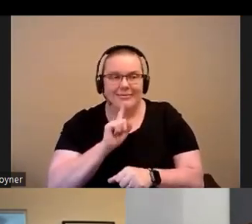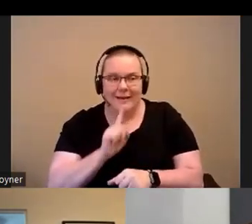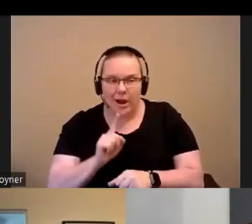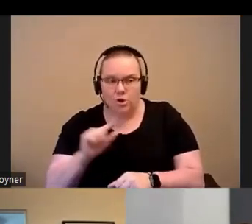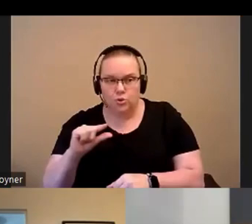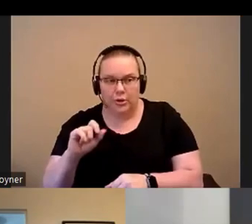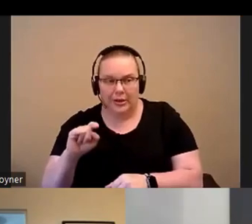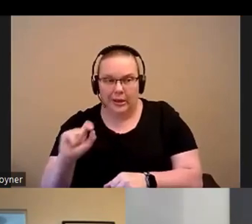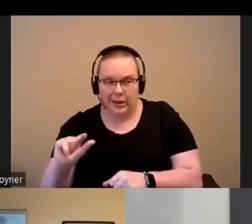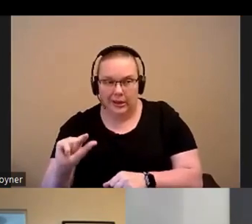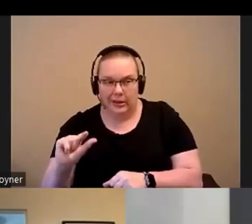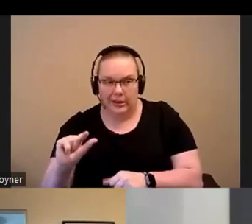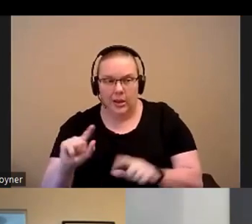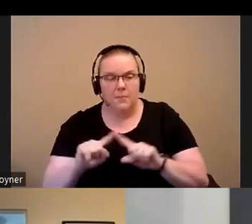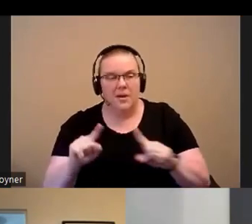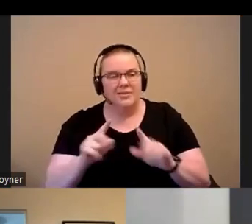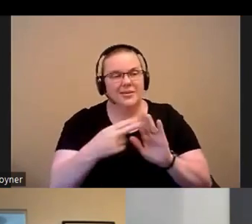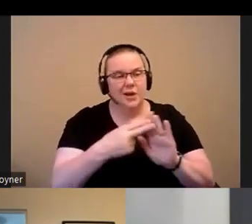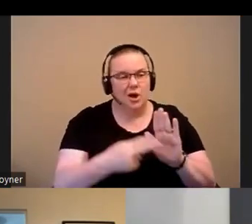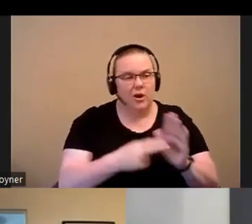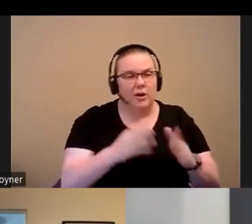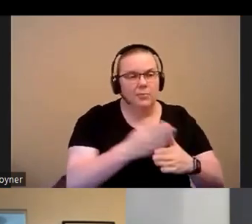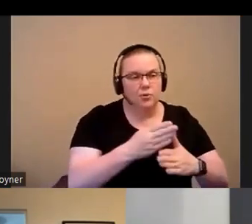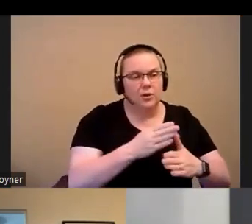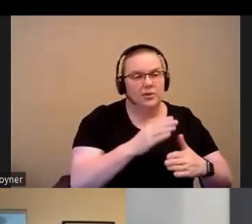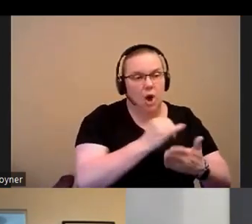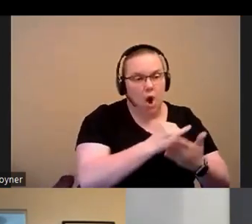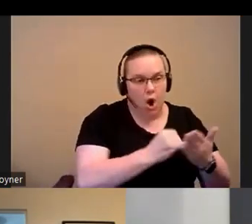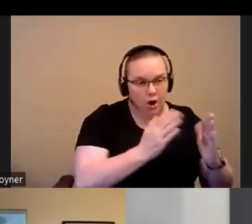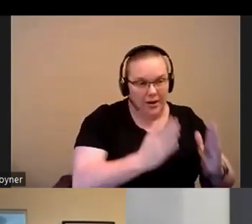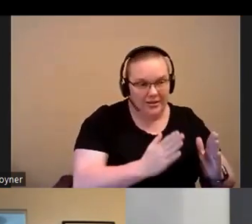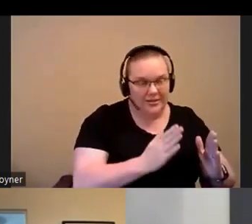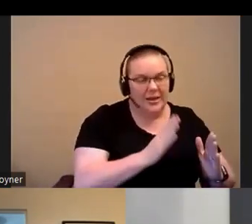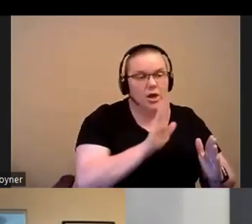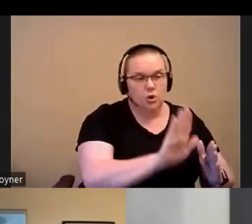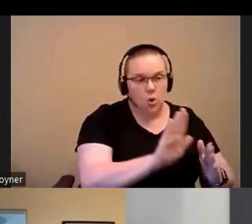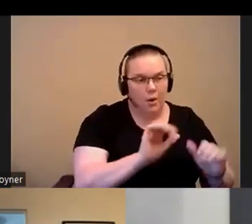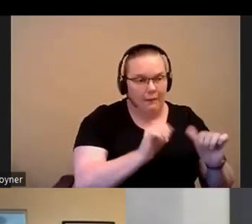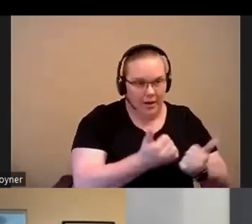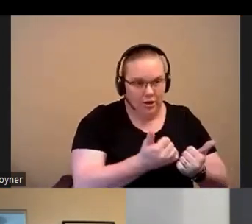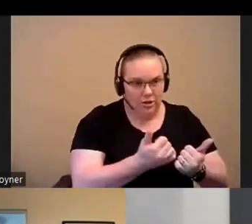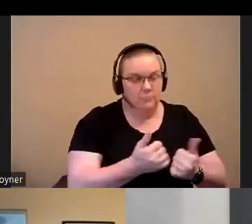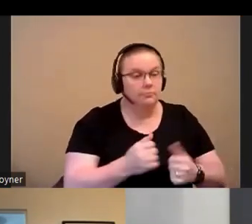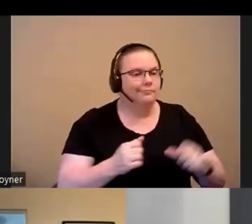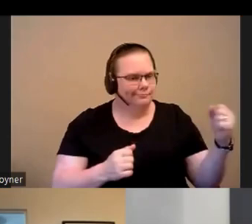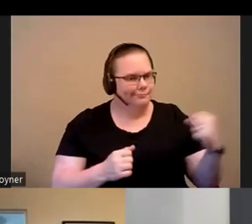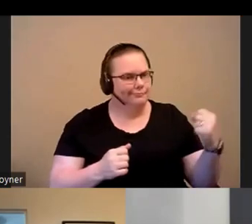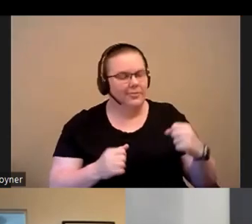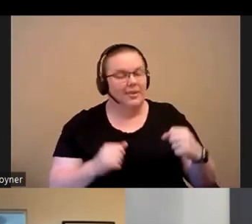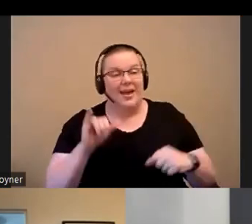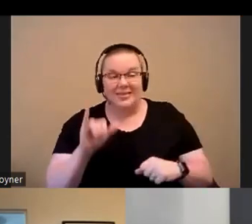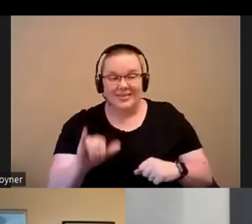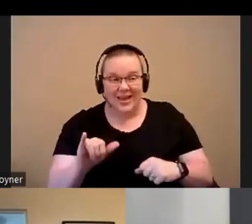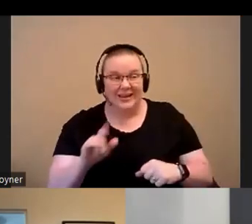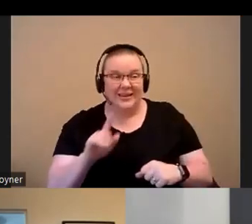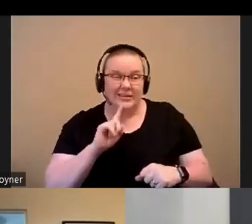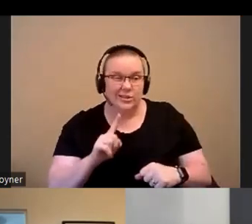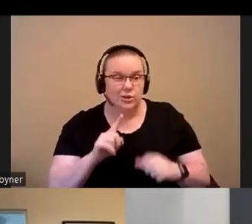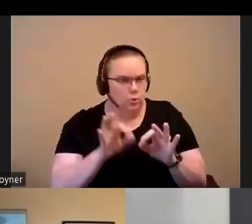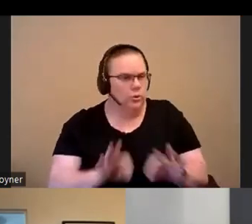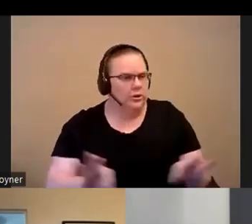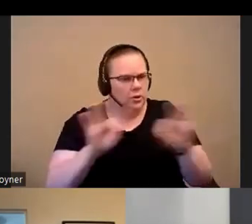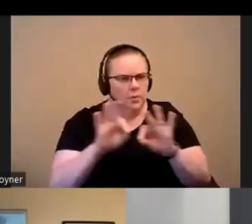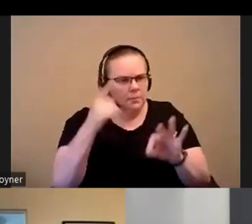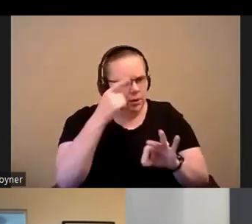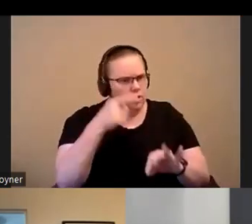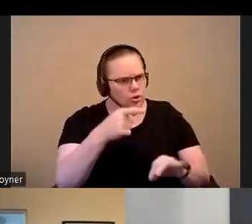the contract between the artist and your agency. Mm-hmm. And that is critical because we can say, like, yeah, you've